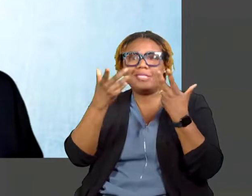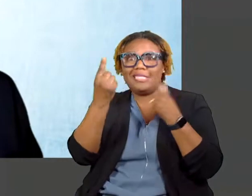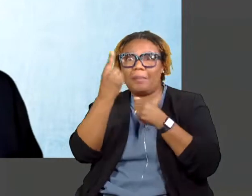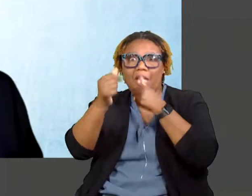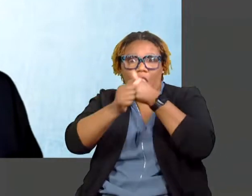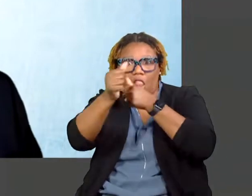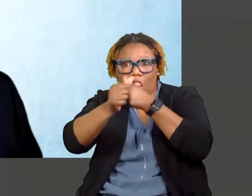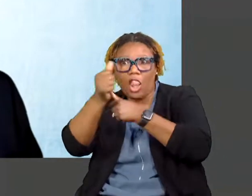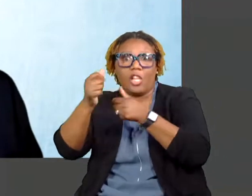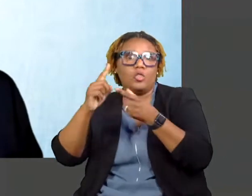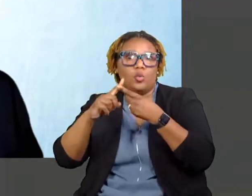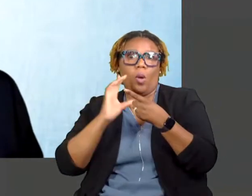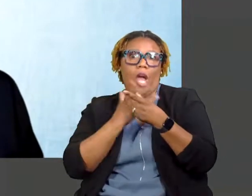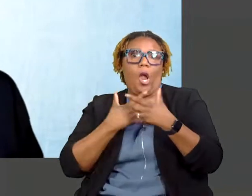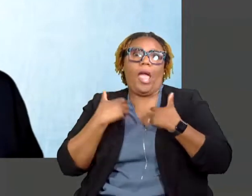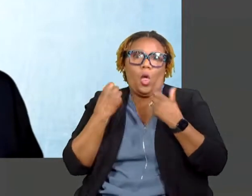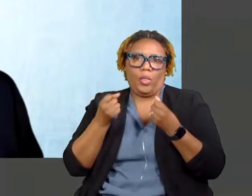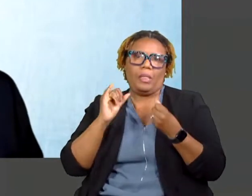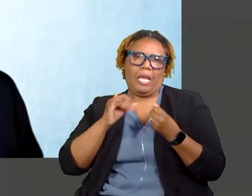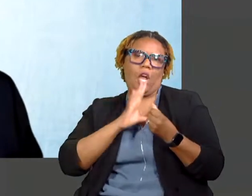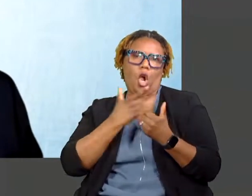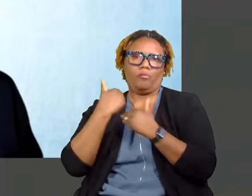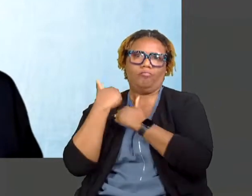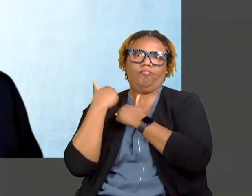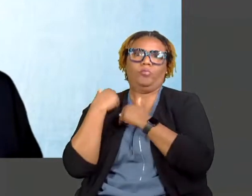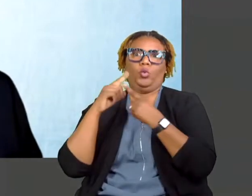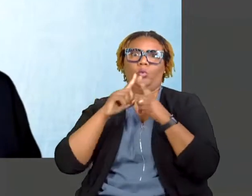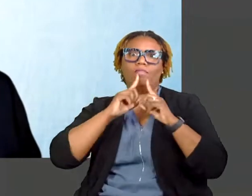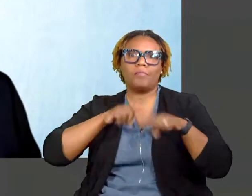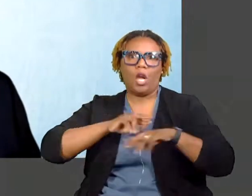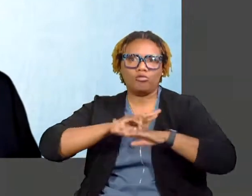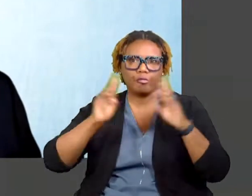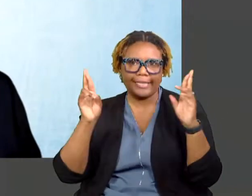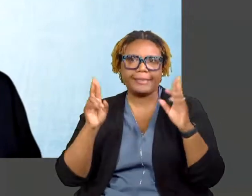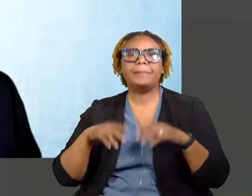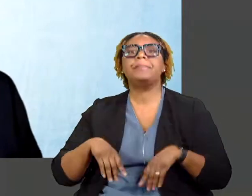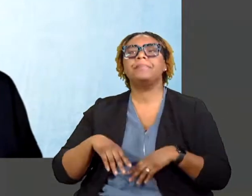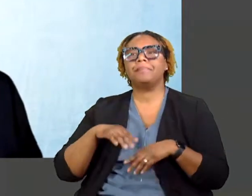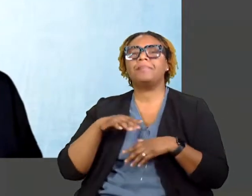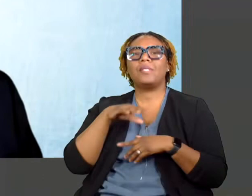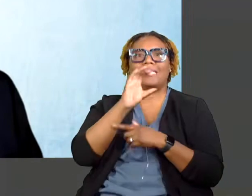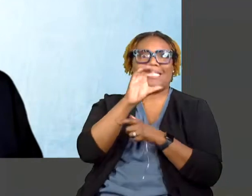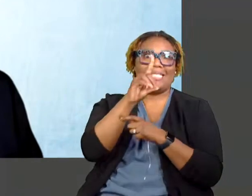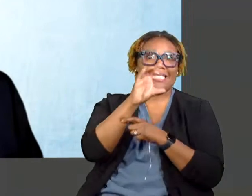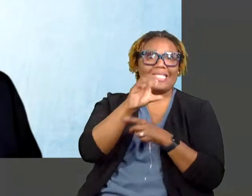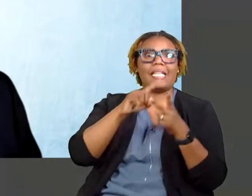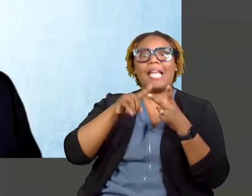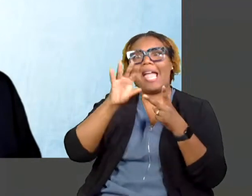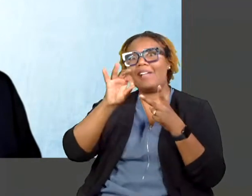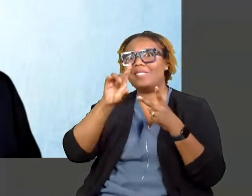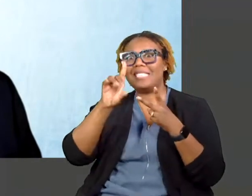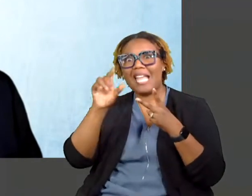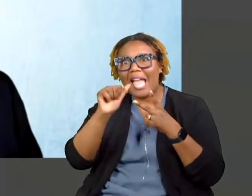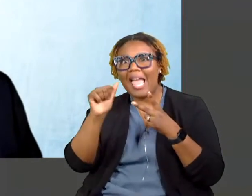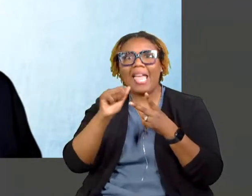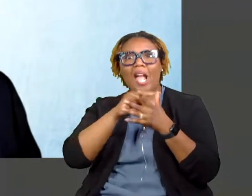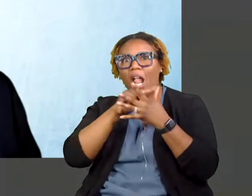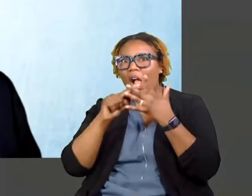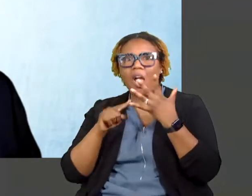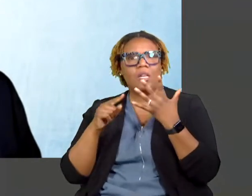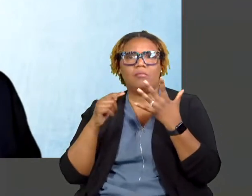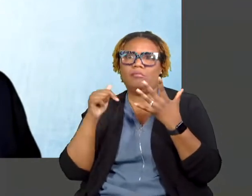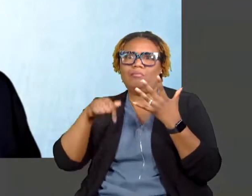our collective health. As you heard from my colleagues at USDA, CDC, and FDA, we're not facing a new pathogen here